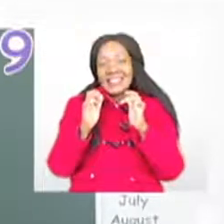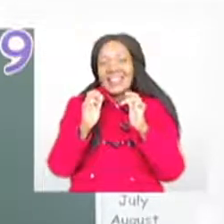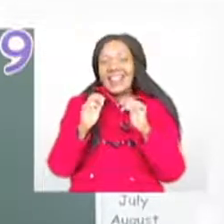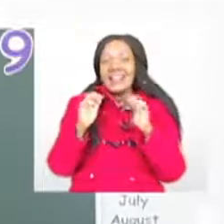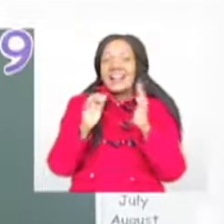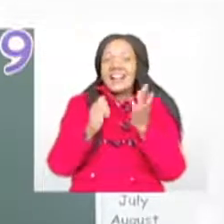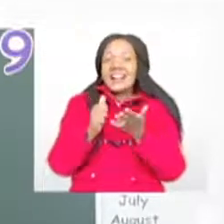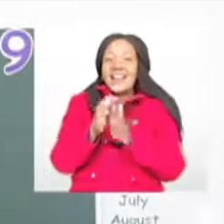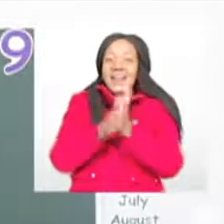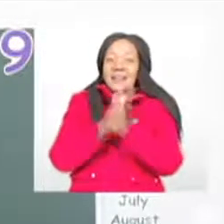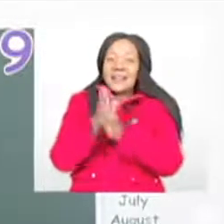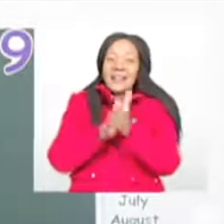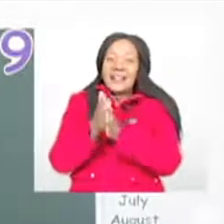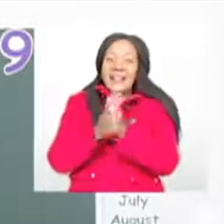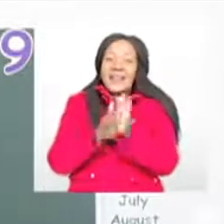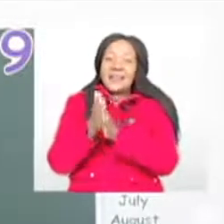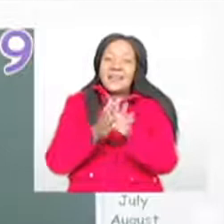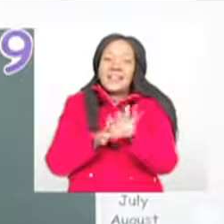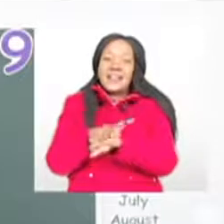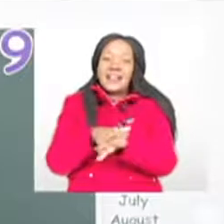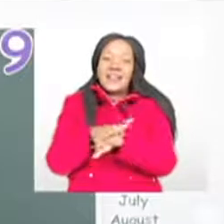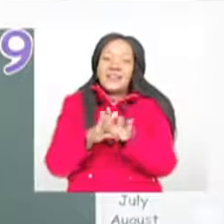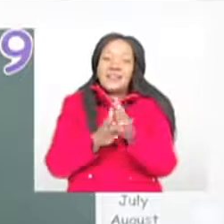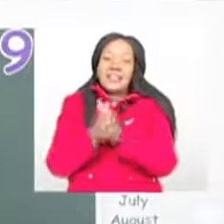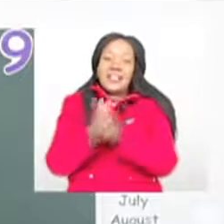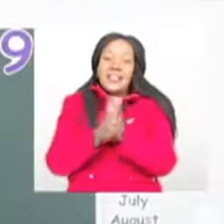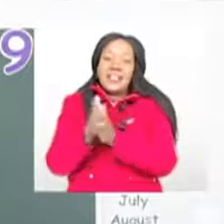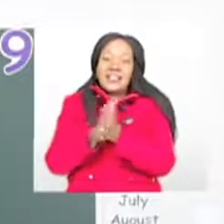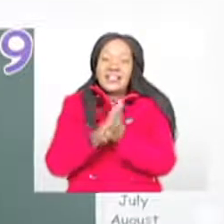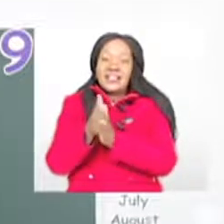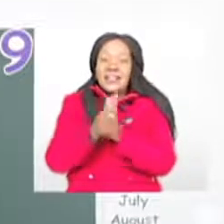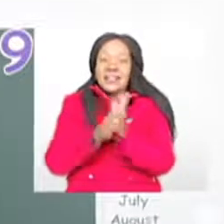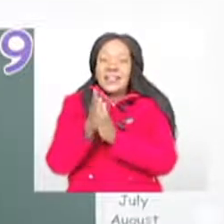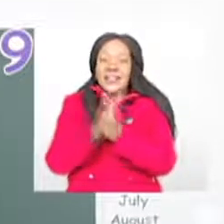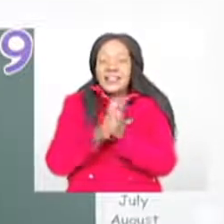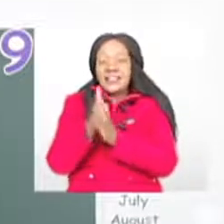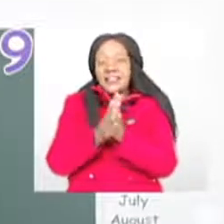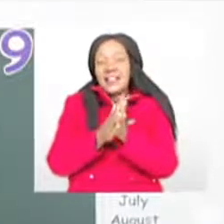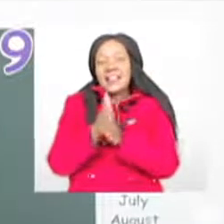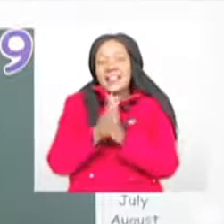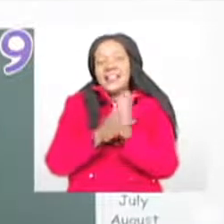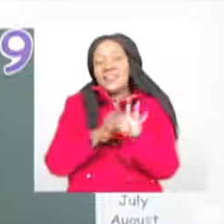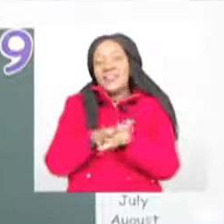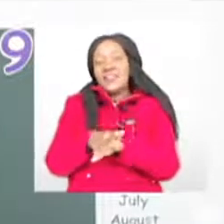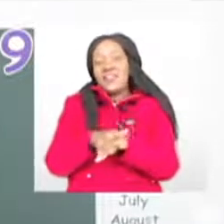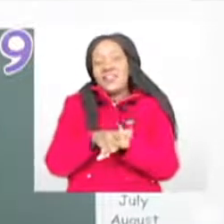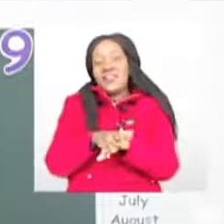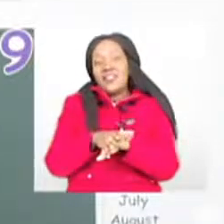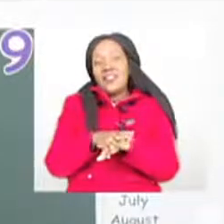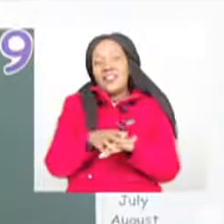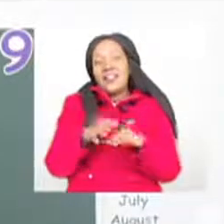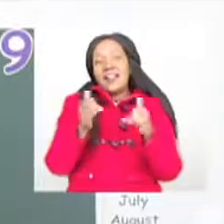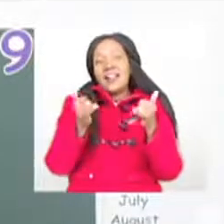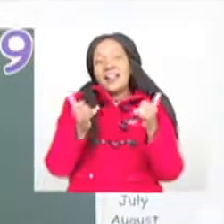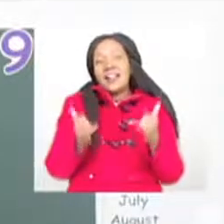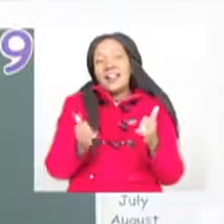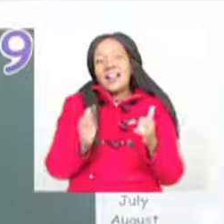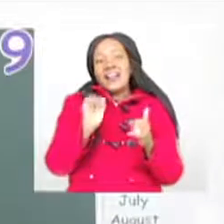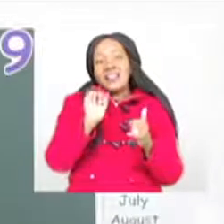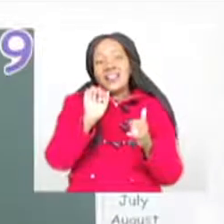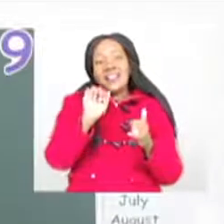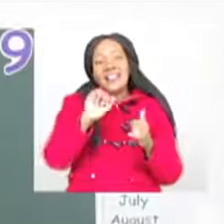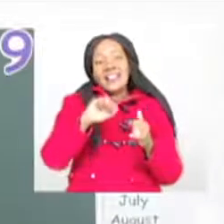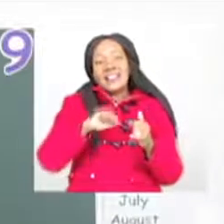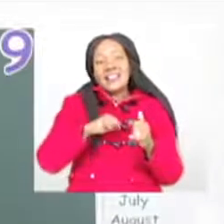sanitized. Rub, rub, rub your hands back, inside and forth. Now